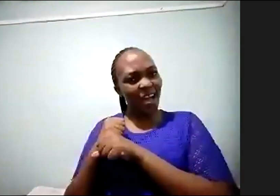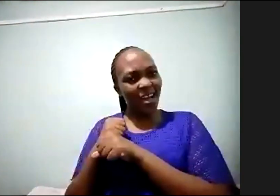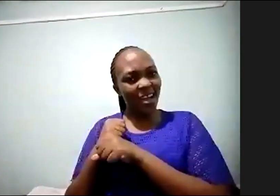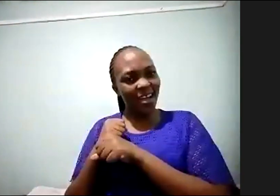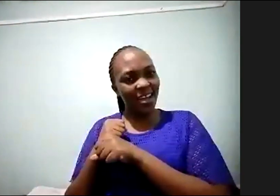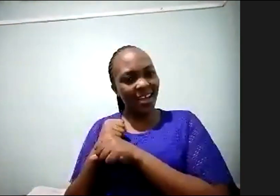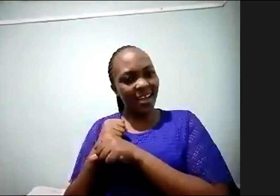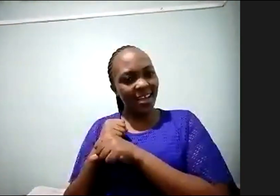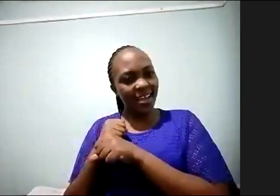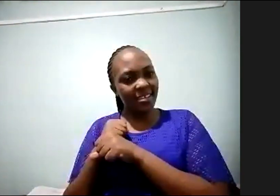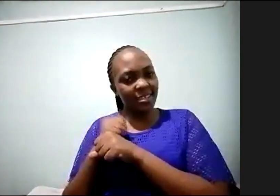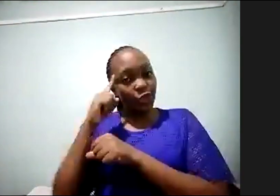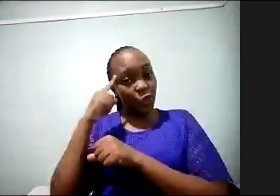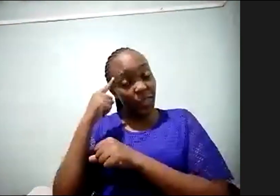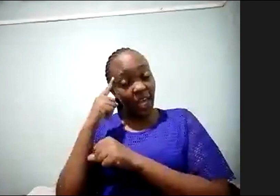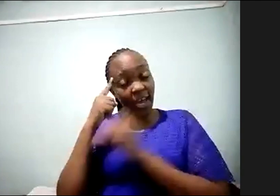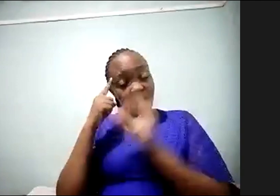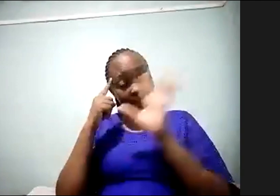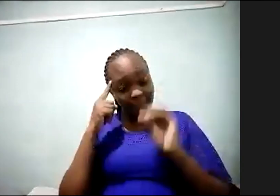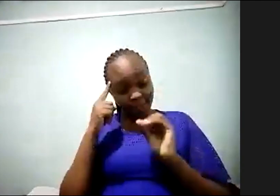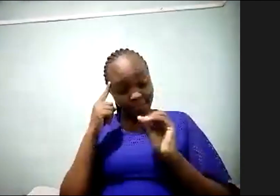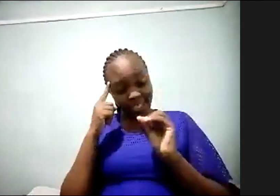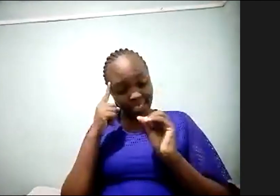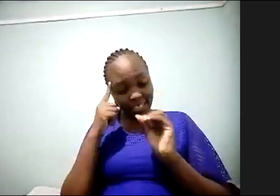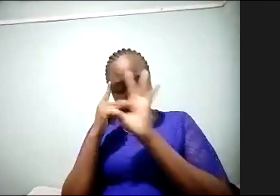Do you think the 50-30-20 can really work?